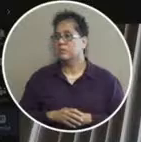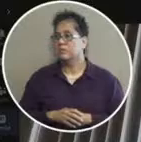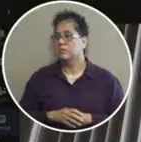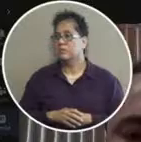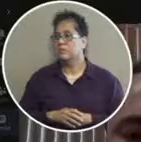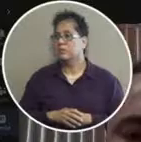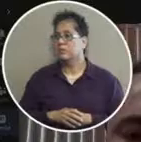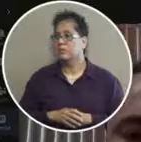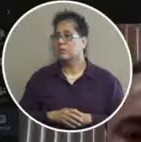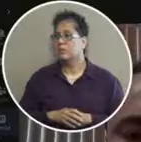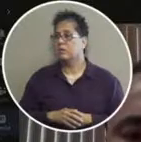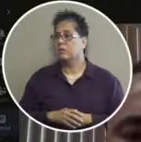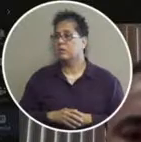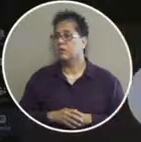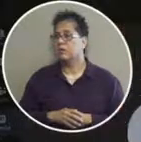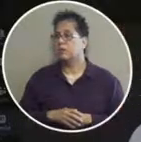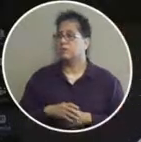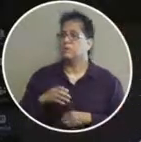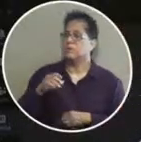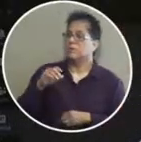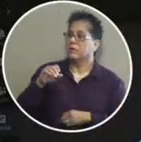Yes, sir. So just to confirm,